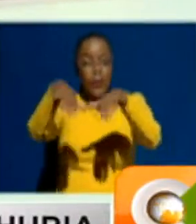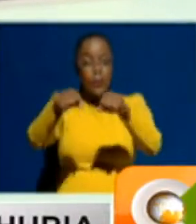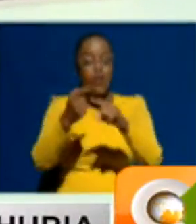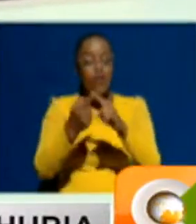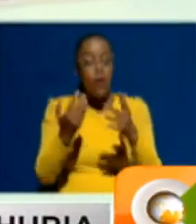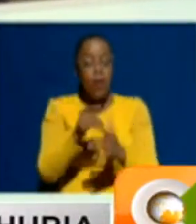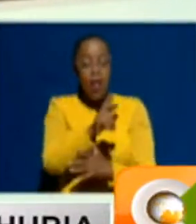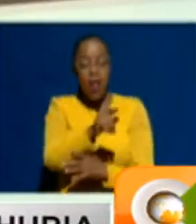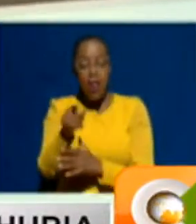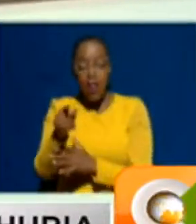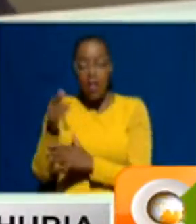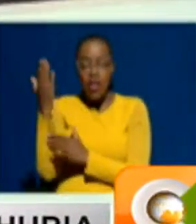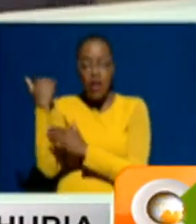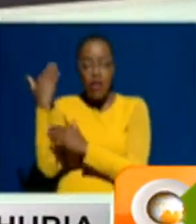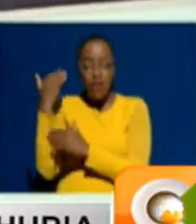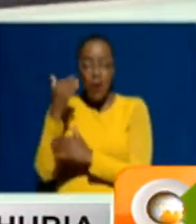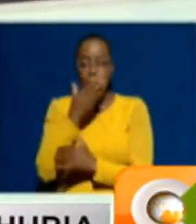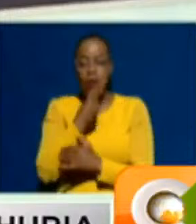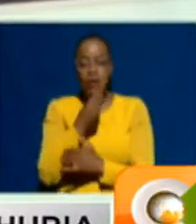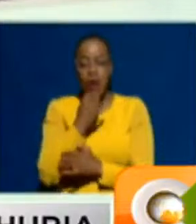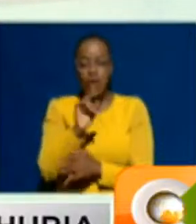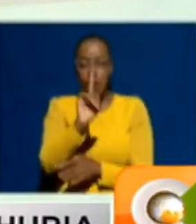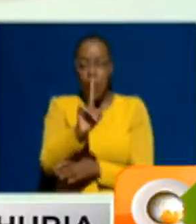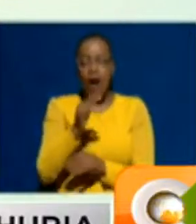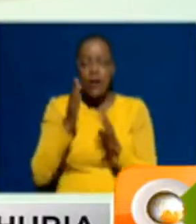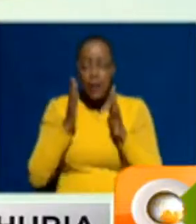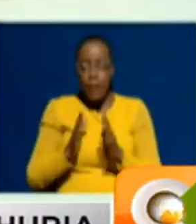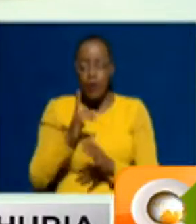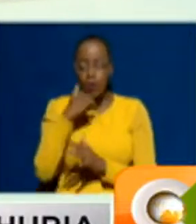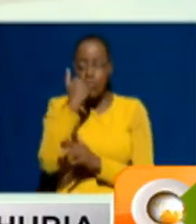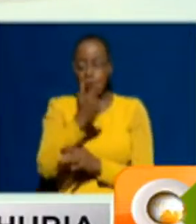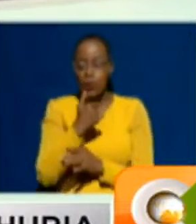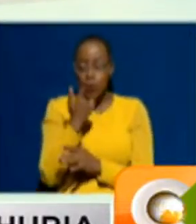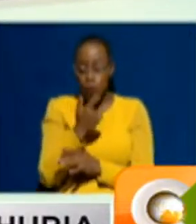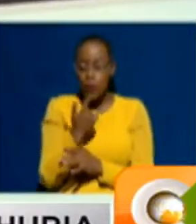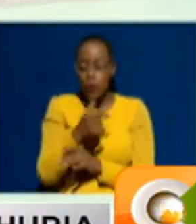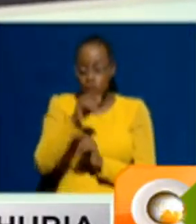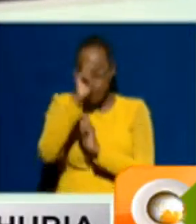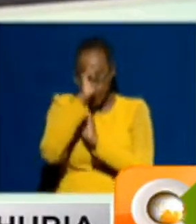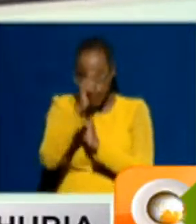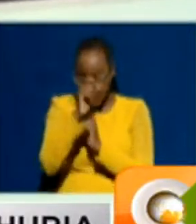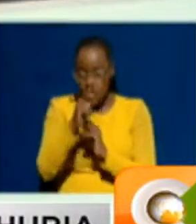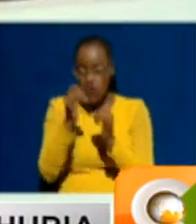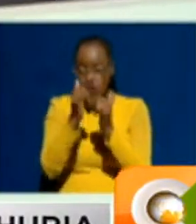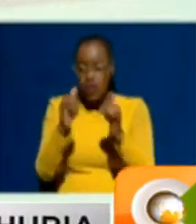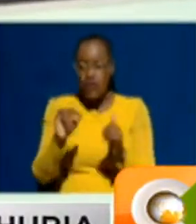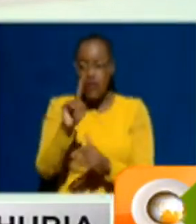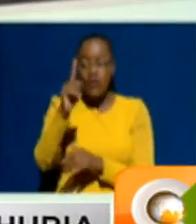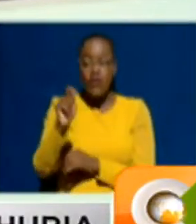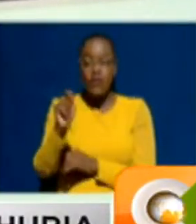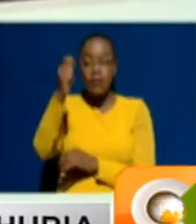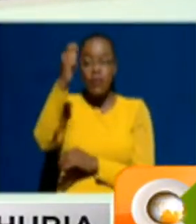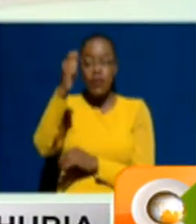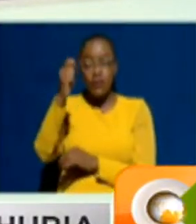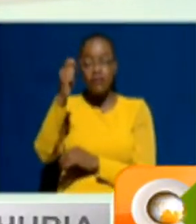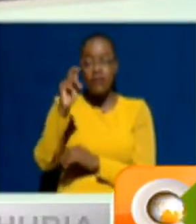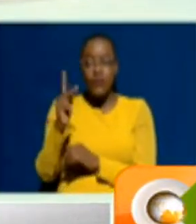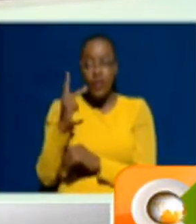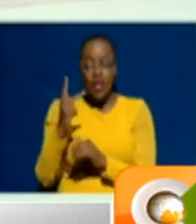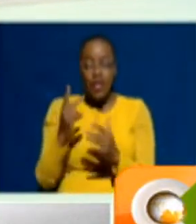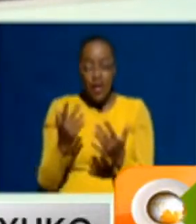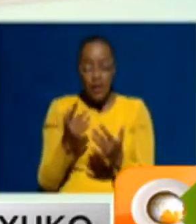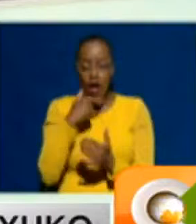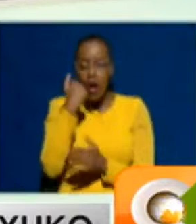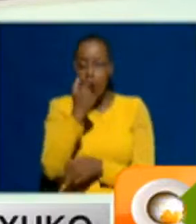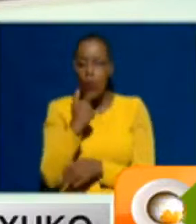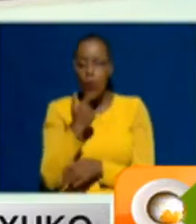them. One of the men to whom we owe our independence, the first president of the Republic of Kenya, Mzee